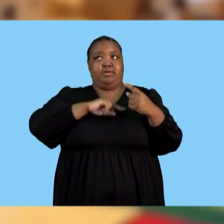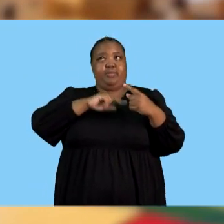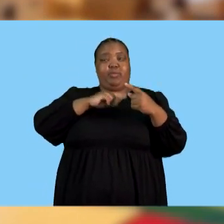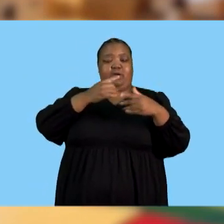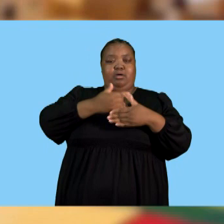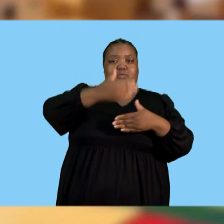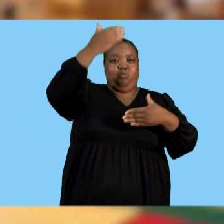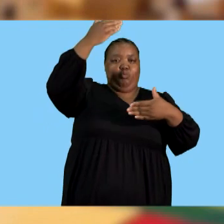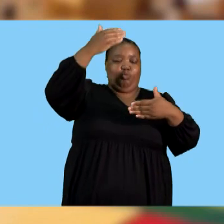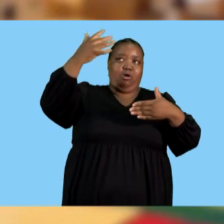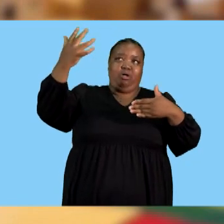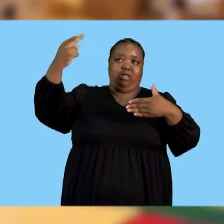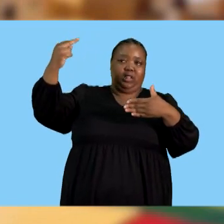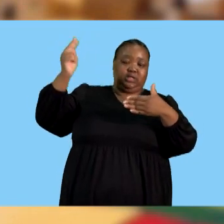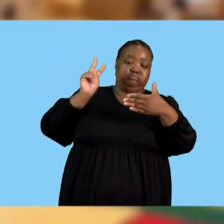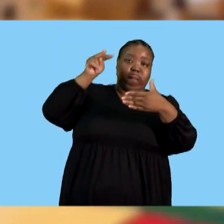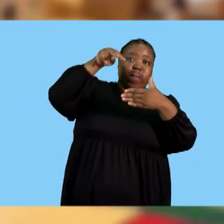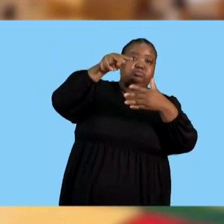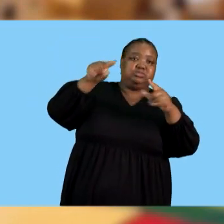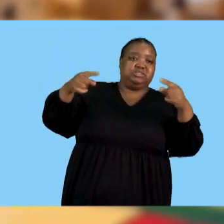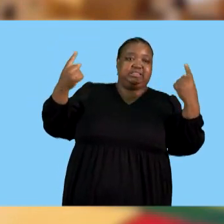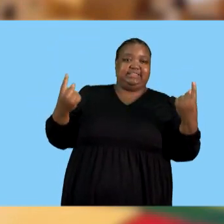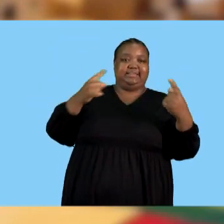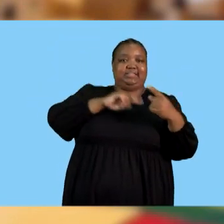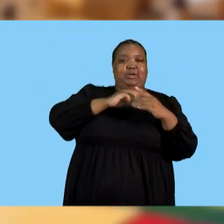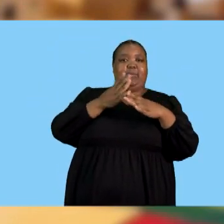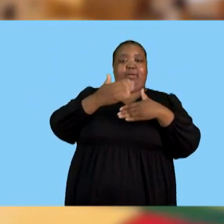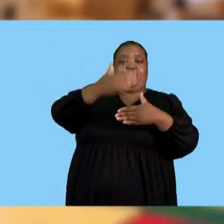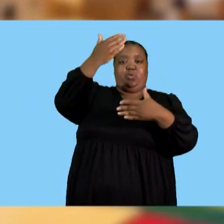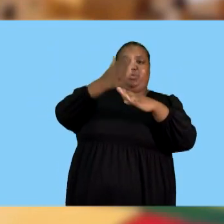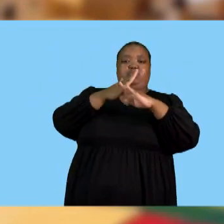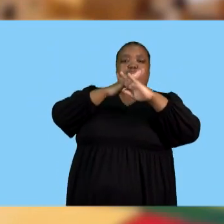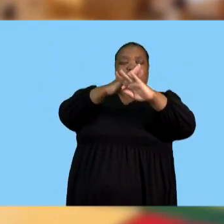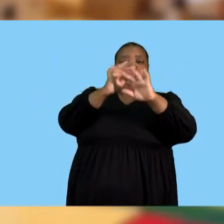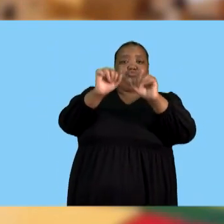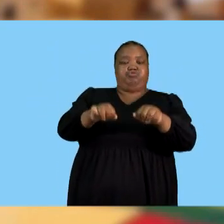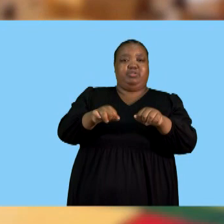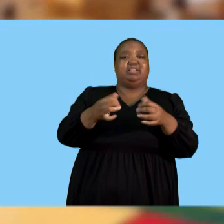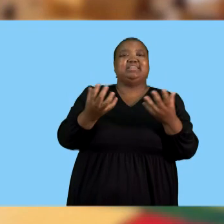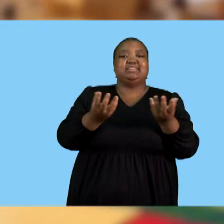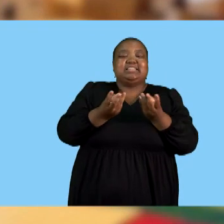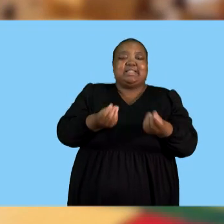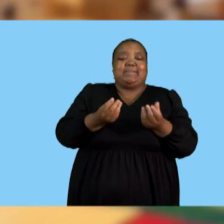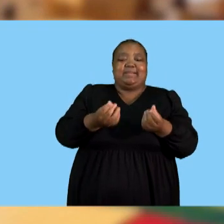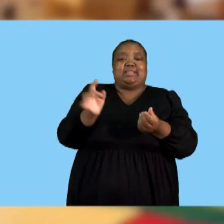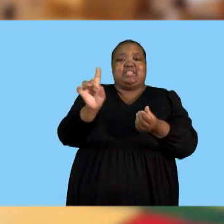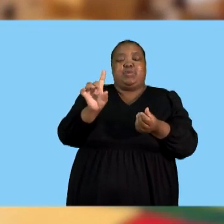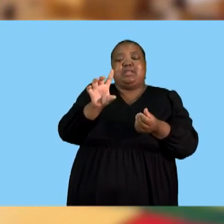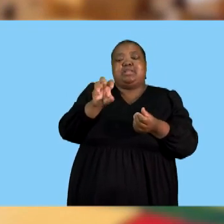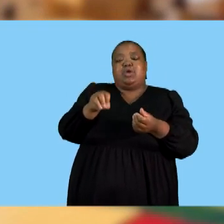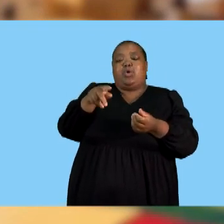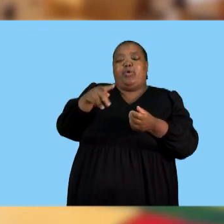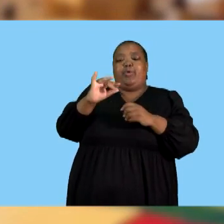not pass through the brick wall. So therefore, you can't be able to see what's happening on the other side. And those substances are said to